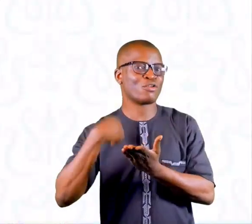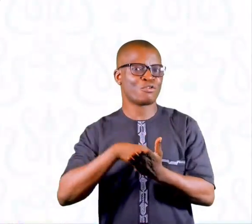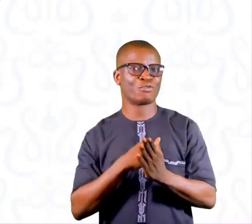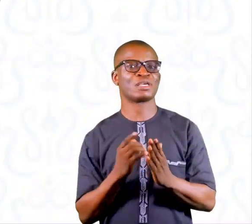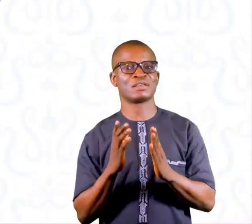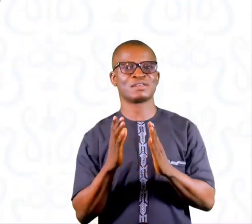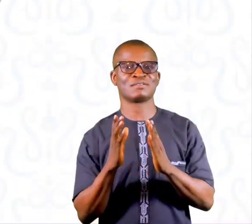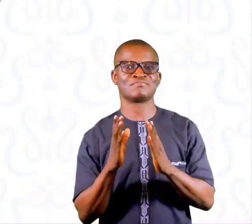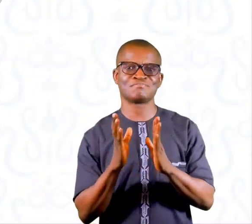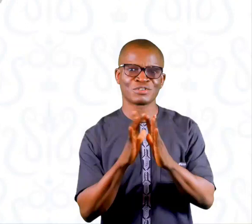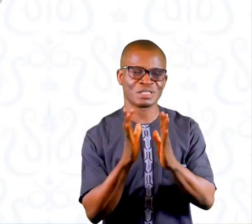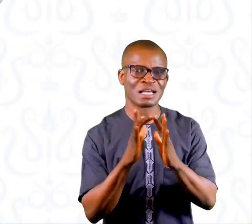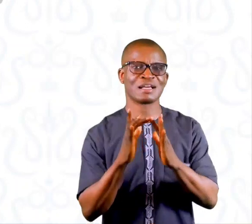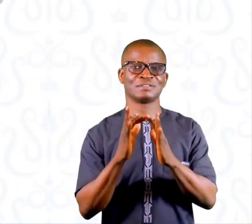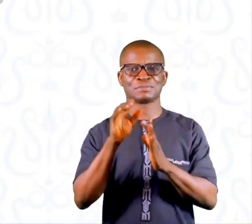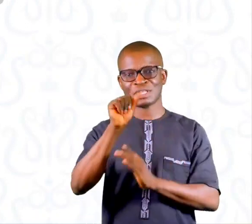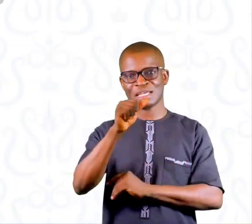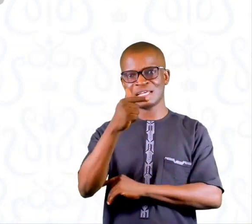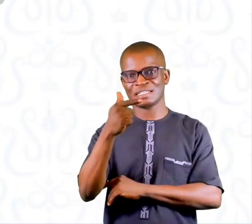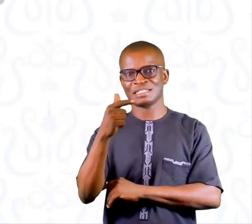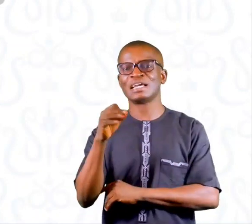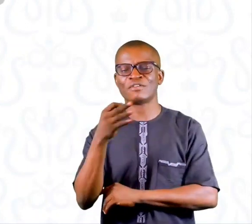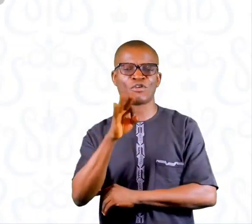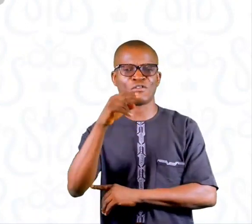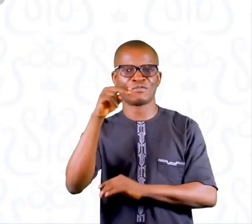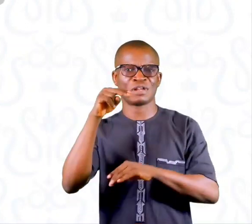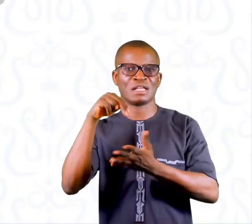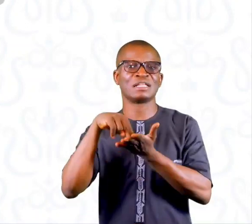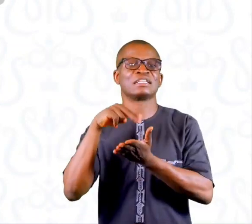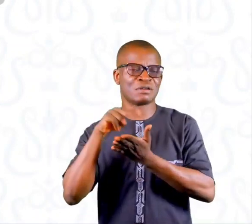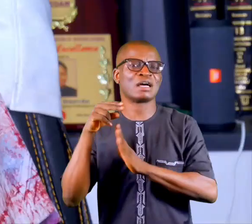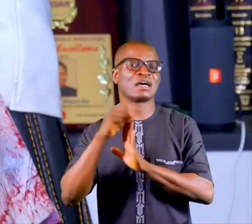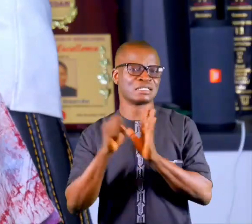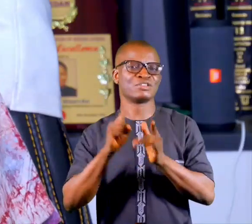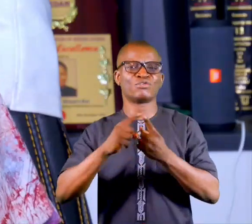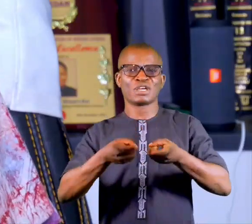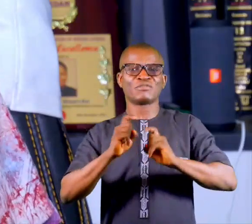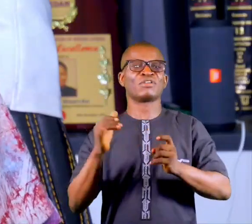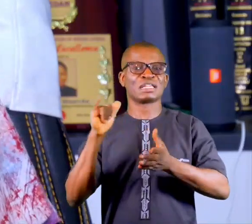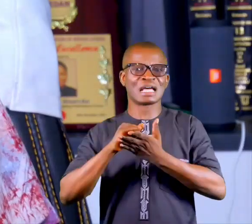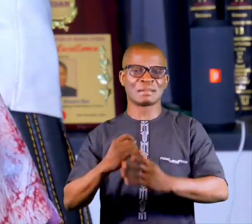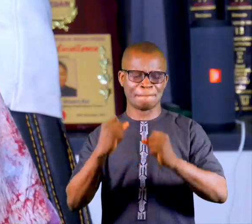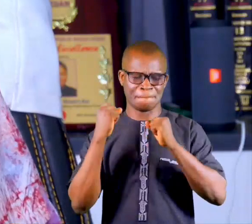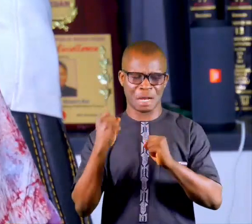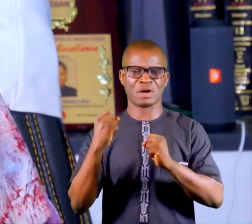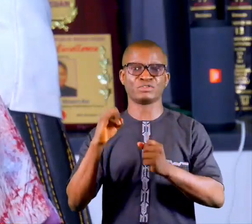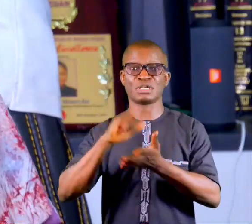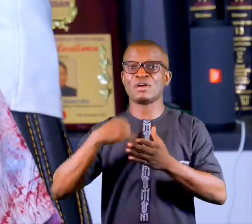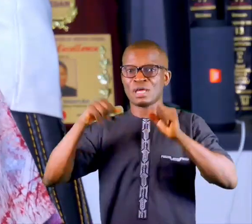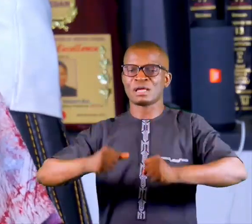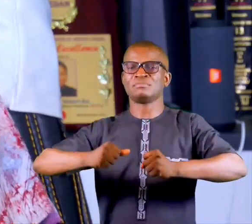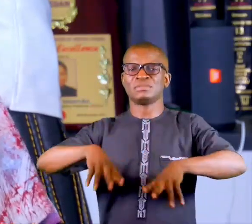approached the Attorney General of Nasarawa State to also grant us this same fiat so that we can prosecute